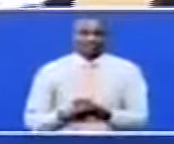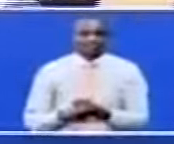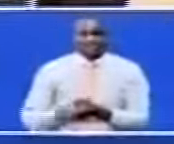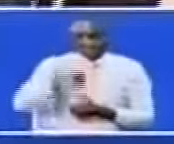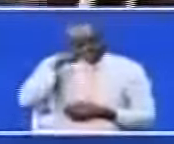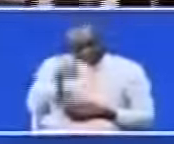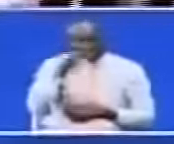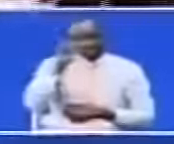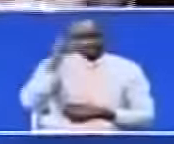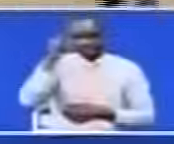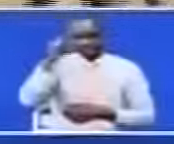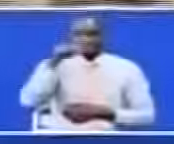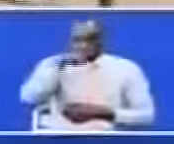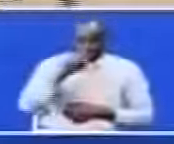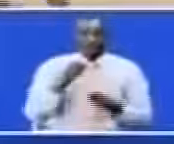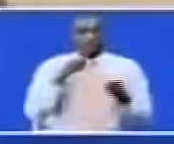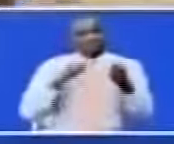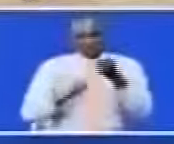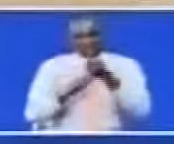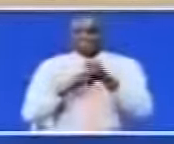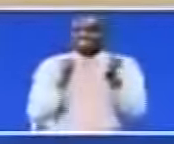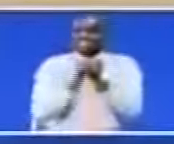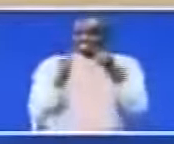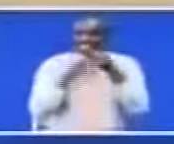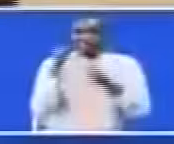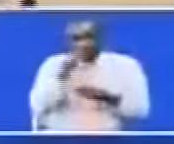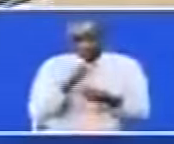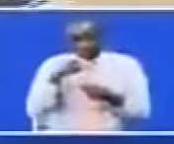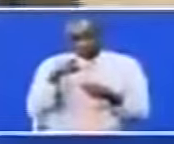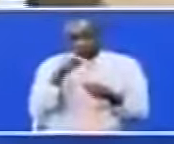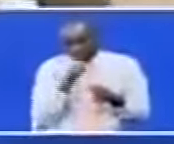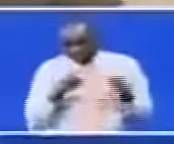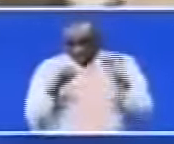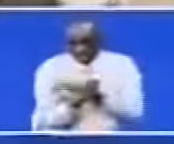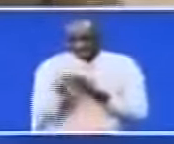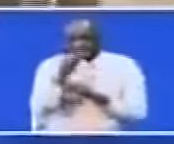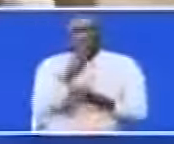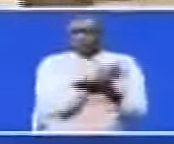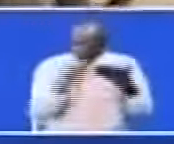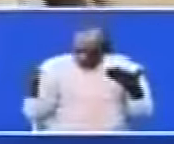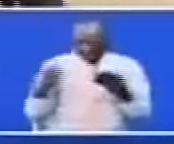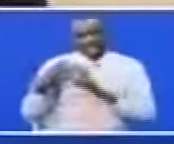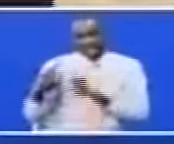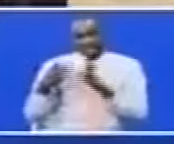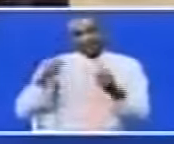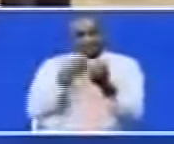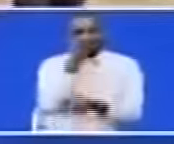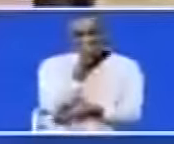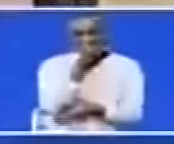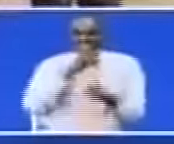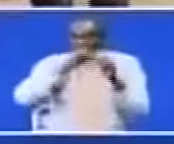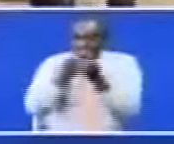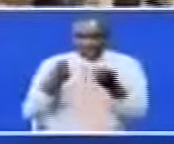Bristol Rugby lost the Shamas Rugby Foundation under 16 team that left for Bristol for a 2 weeks rugby action. The